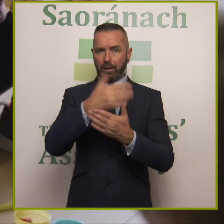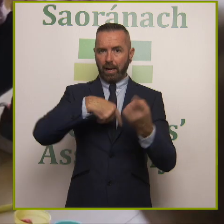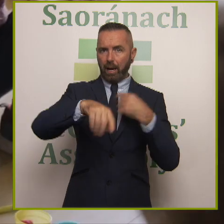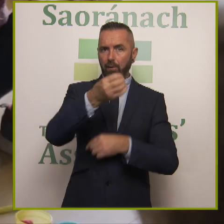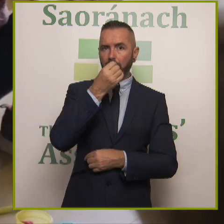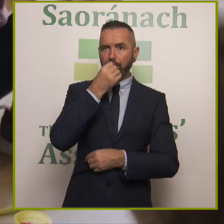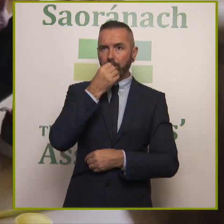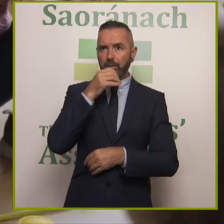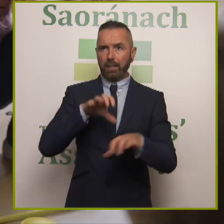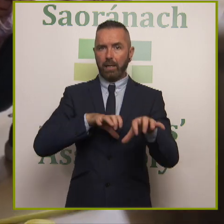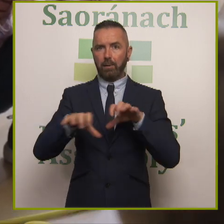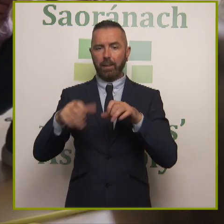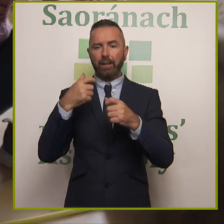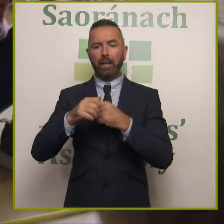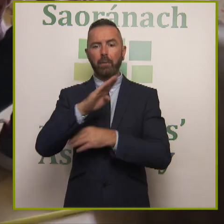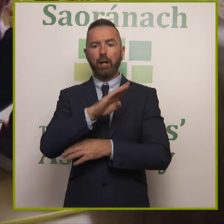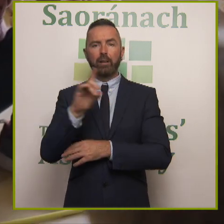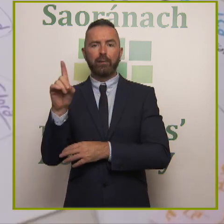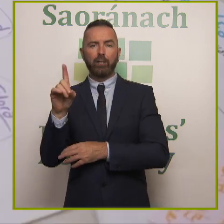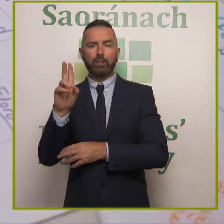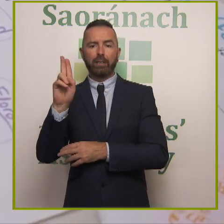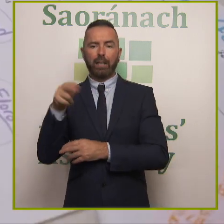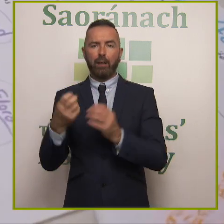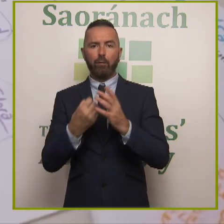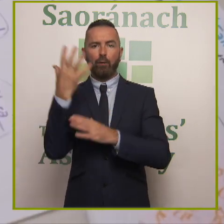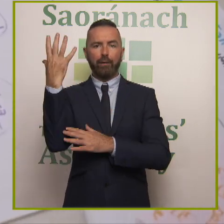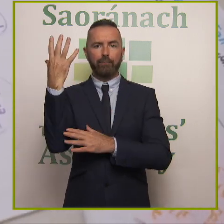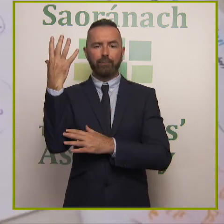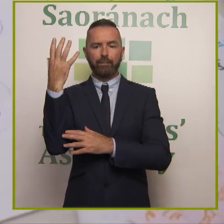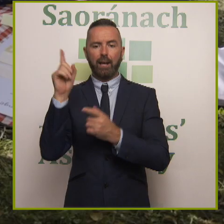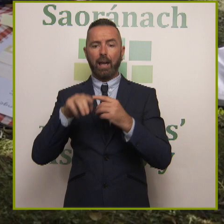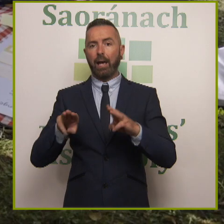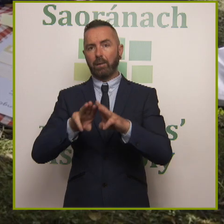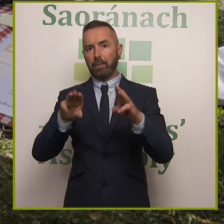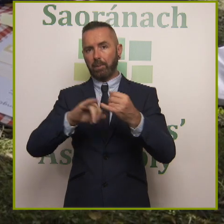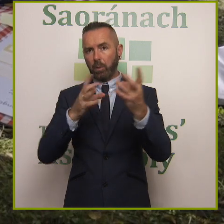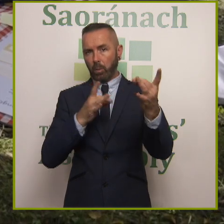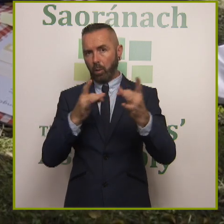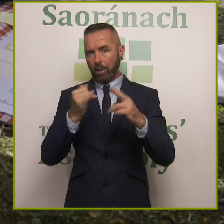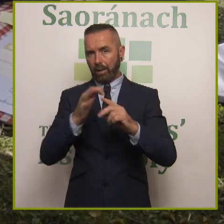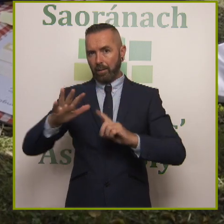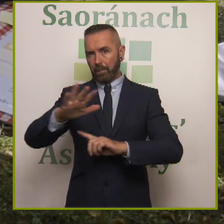food are places where biodiversity can thrive, and the people who work in these